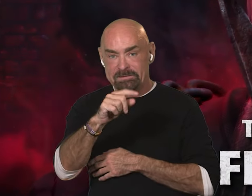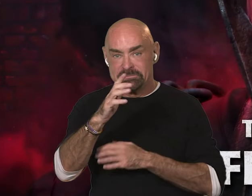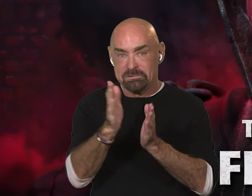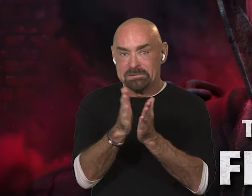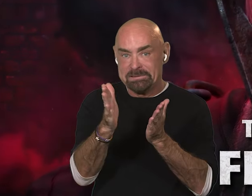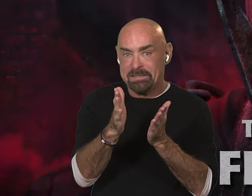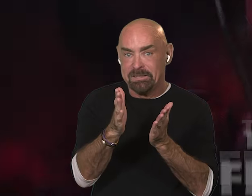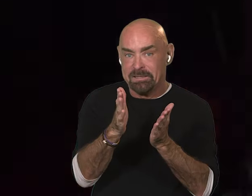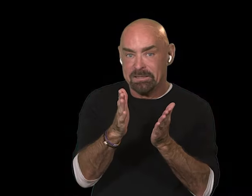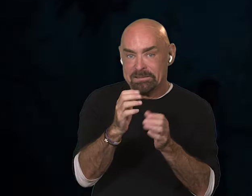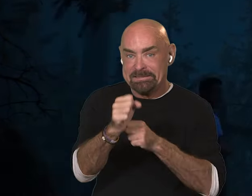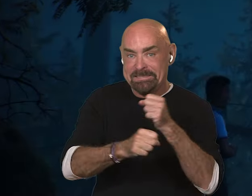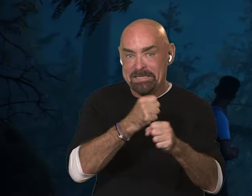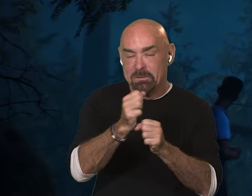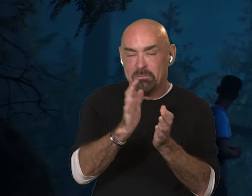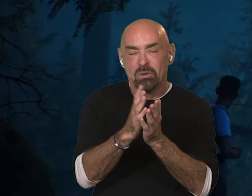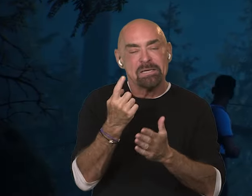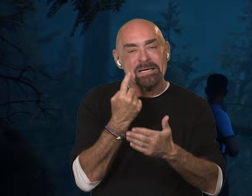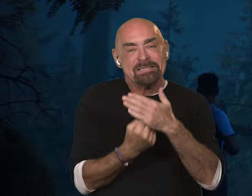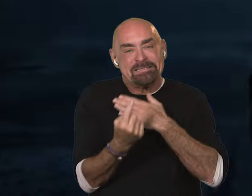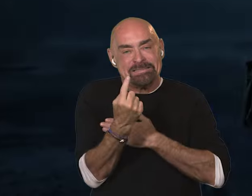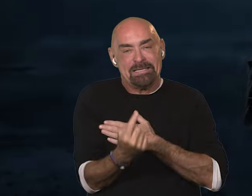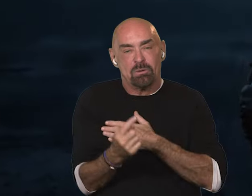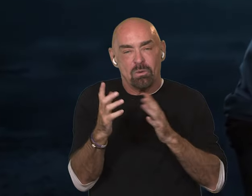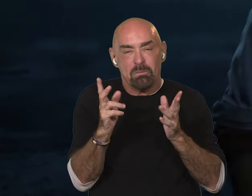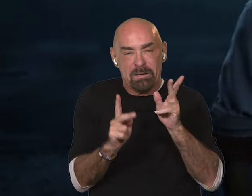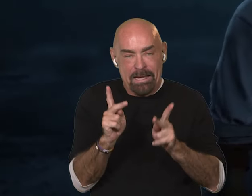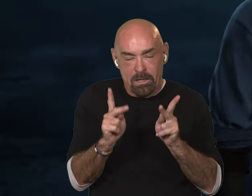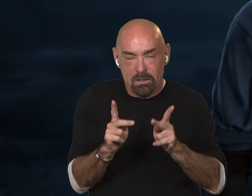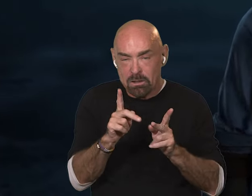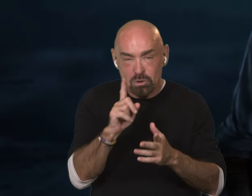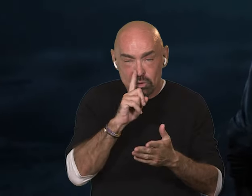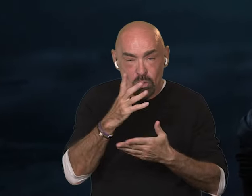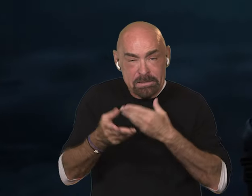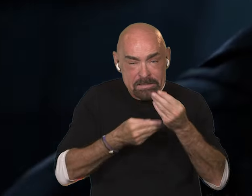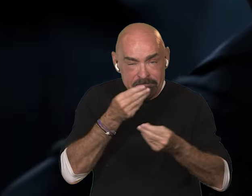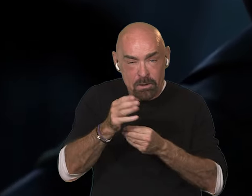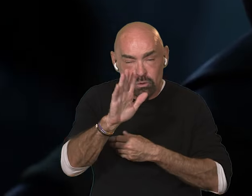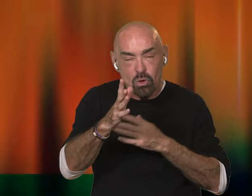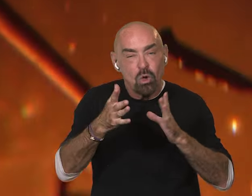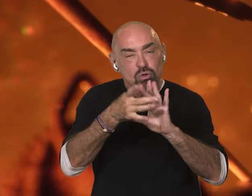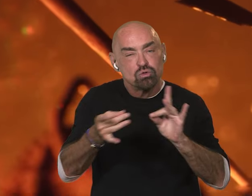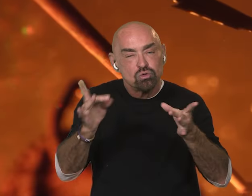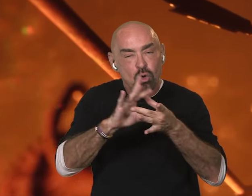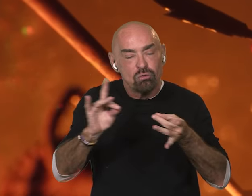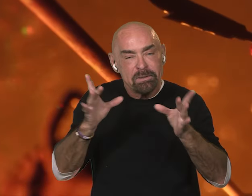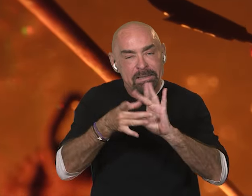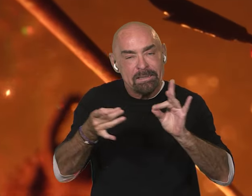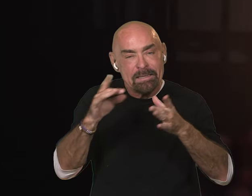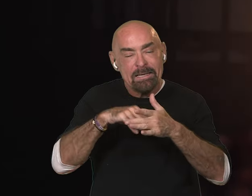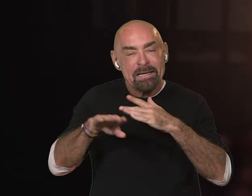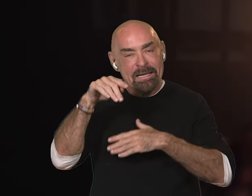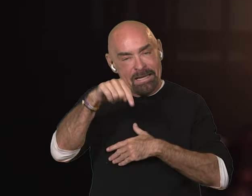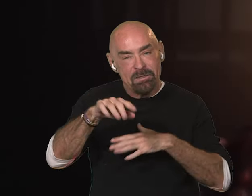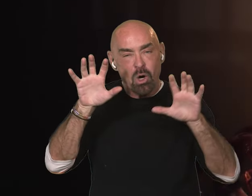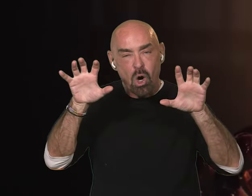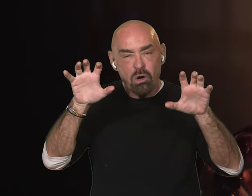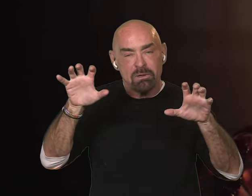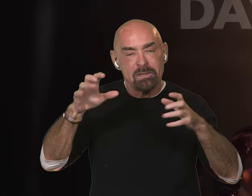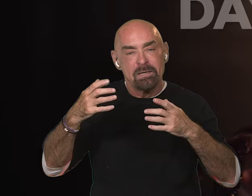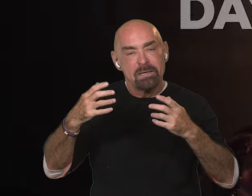to Watch Yearbook. This single-player horror adventure lets you define your own story in the expanded world of the iconic action